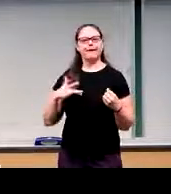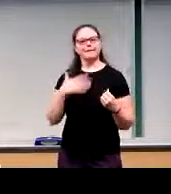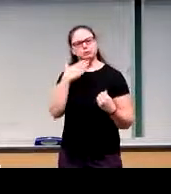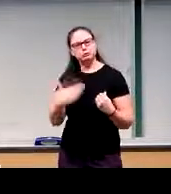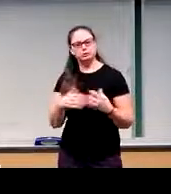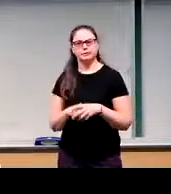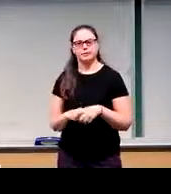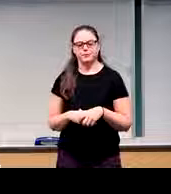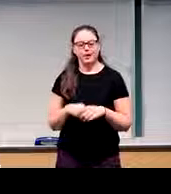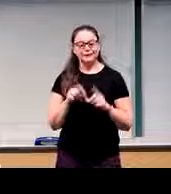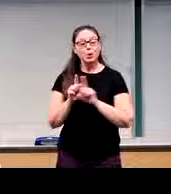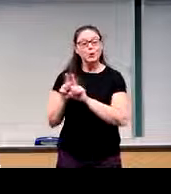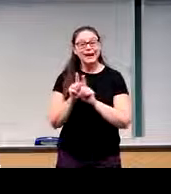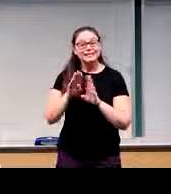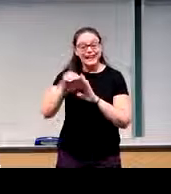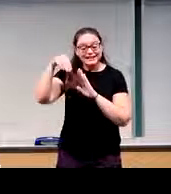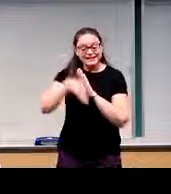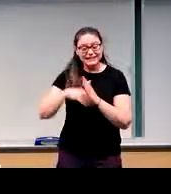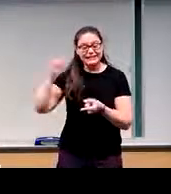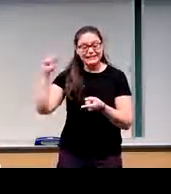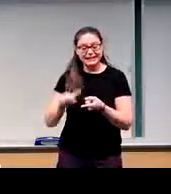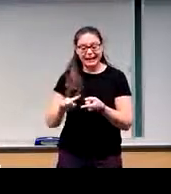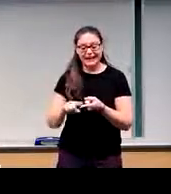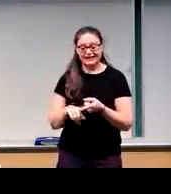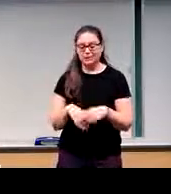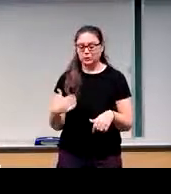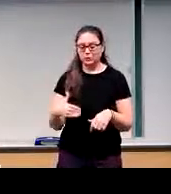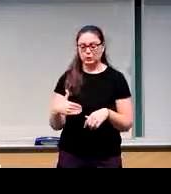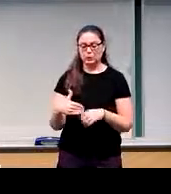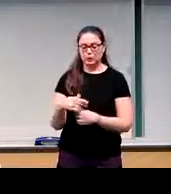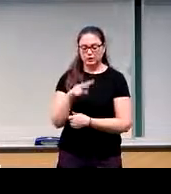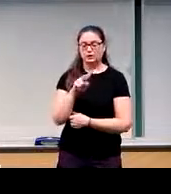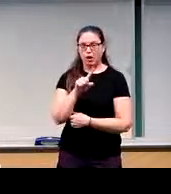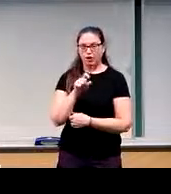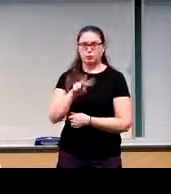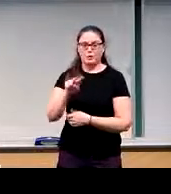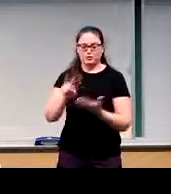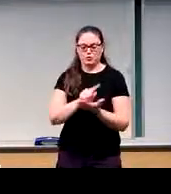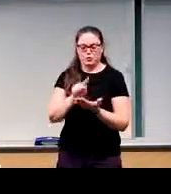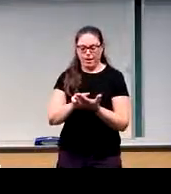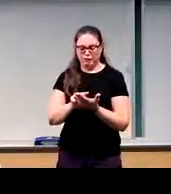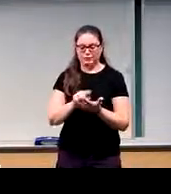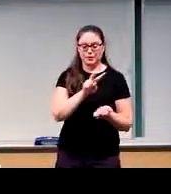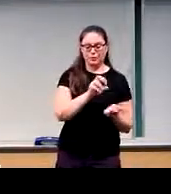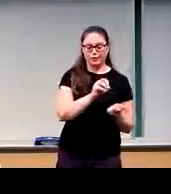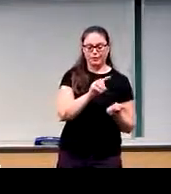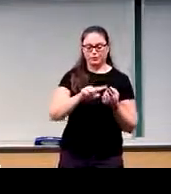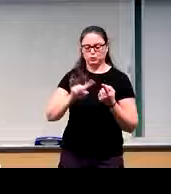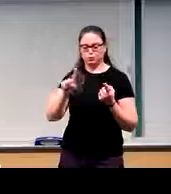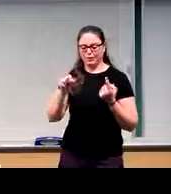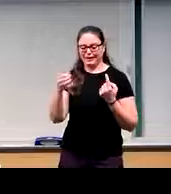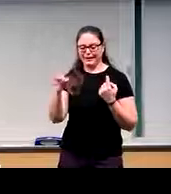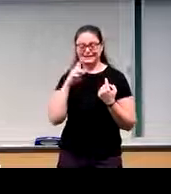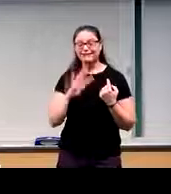companionship declined by 122 hours between 2003 and 2019, and declined by 49 hours